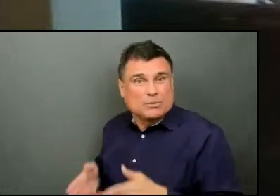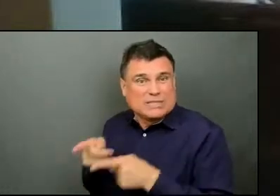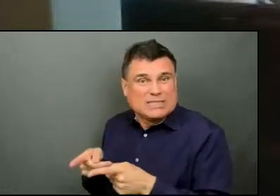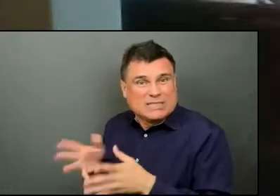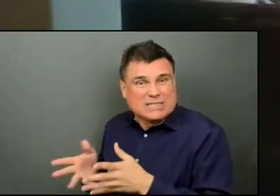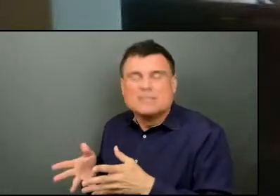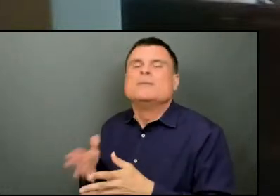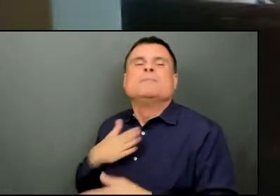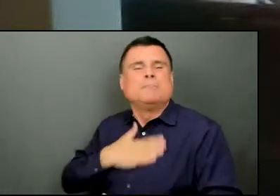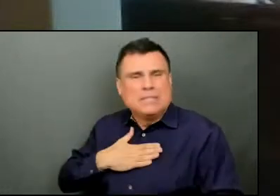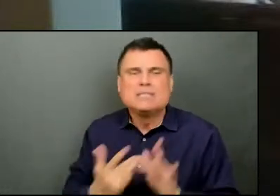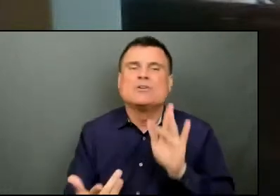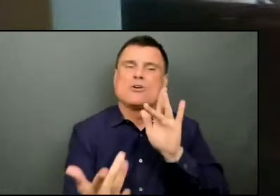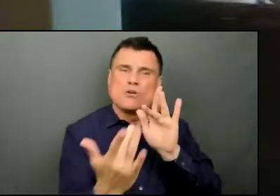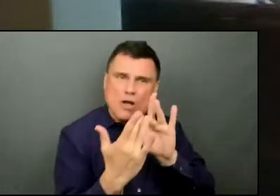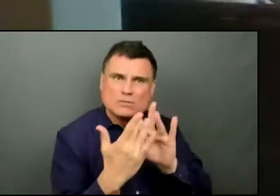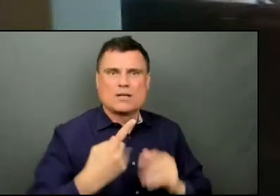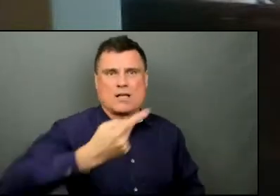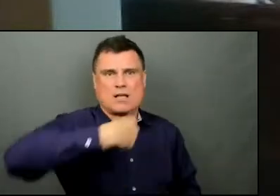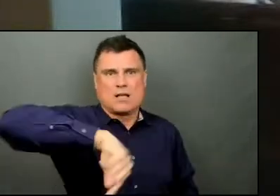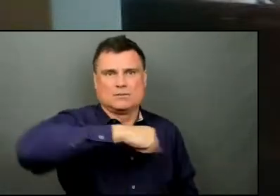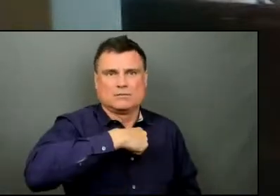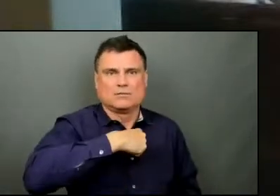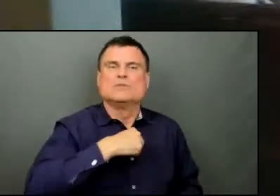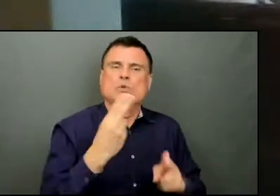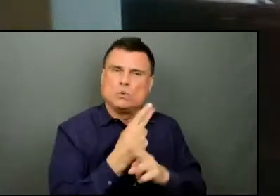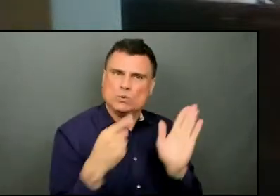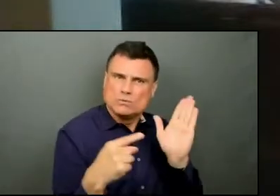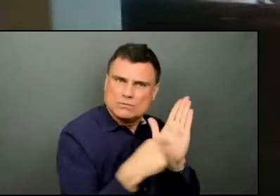you. Thank you very much.